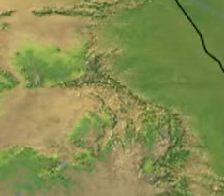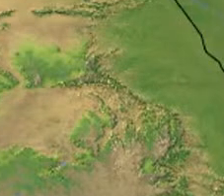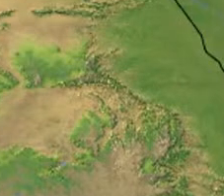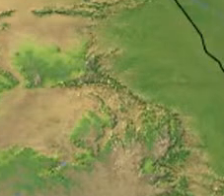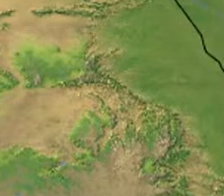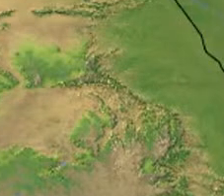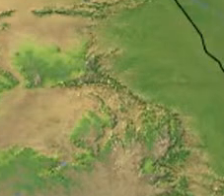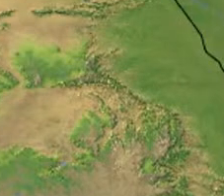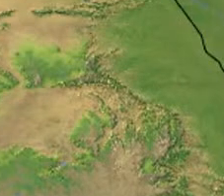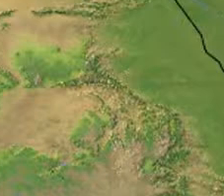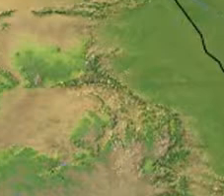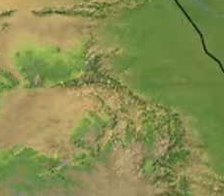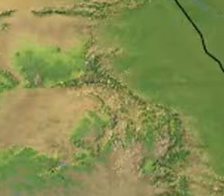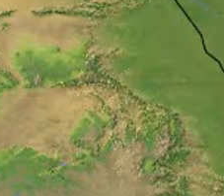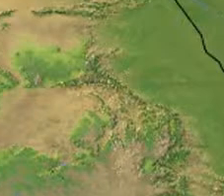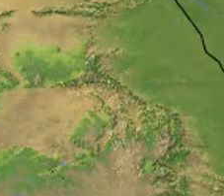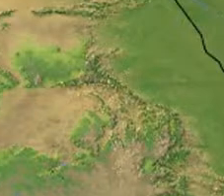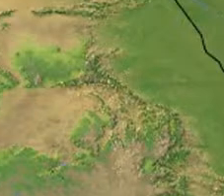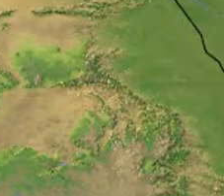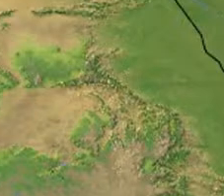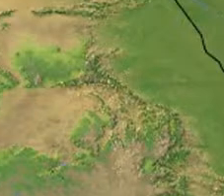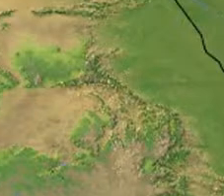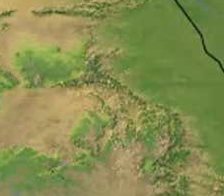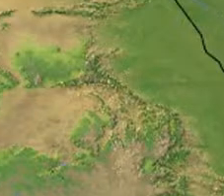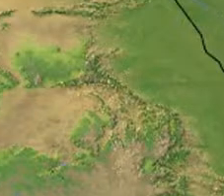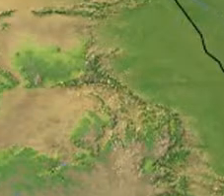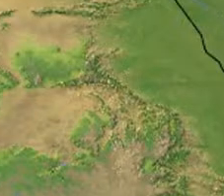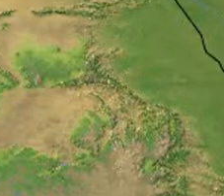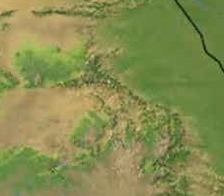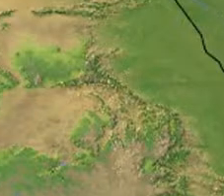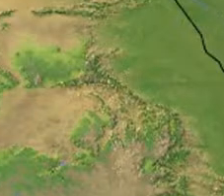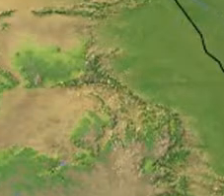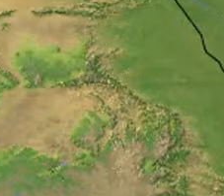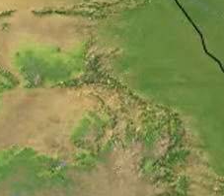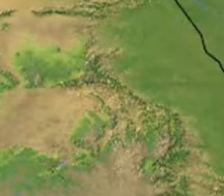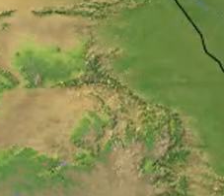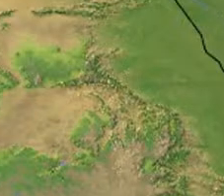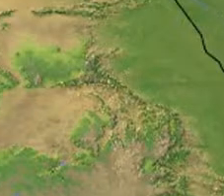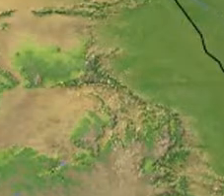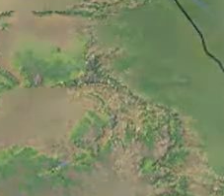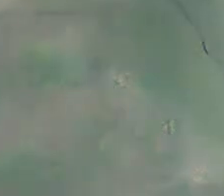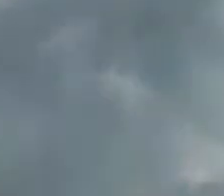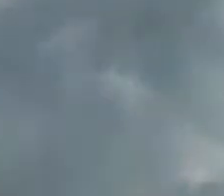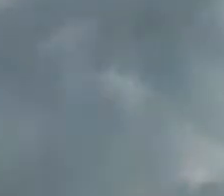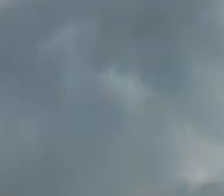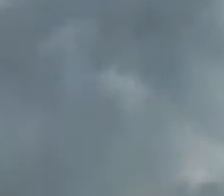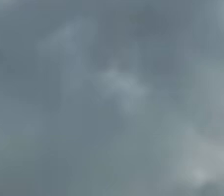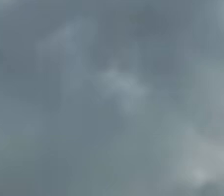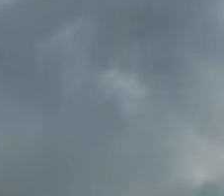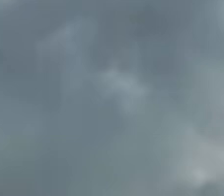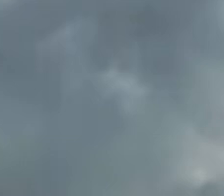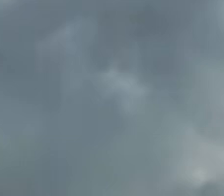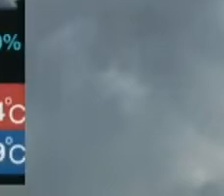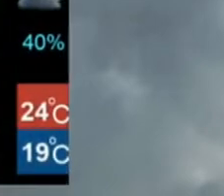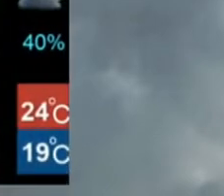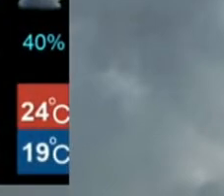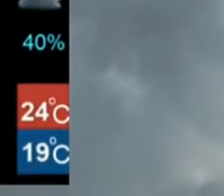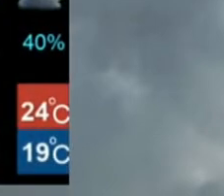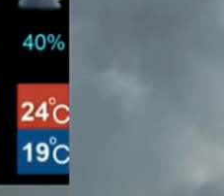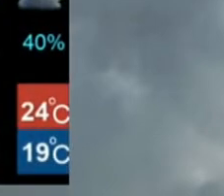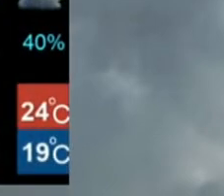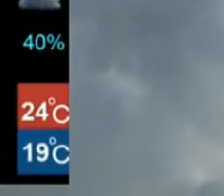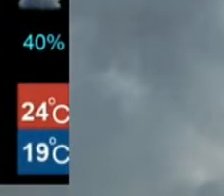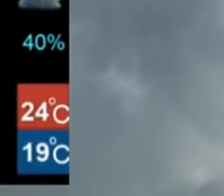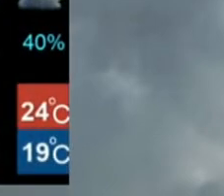and Kalahadi, and 32 over Letlhakane, Francistown and Maidengwe. Over the weekend for southern,